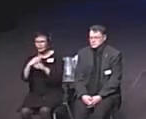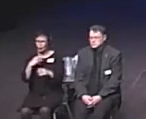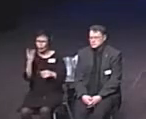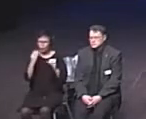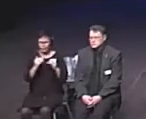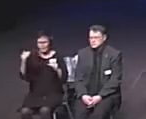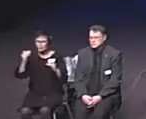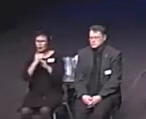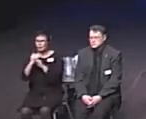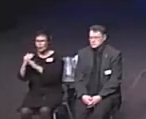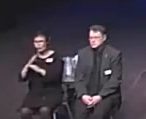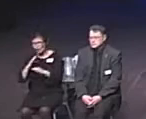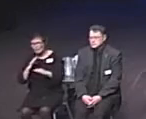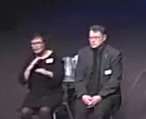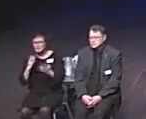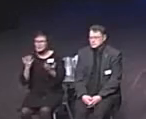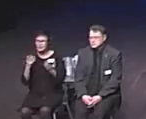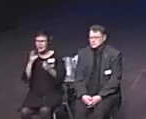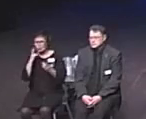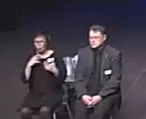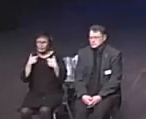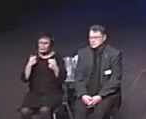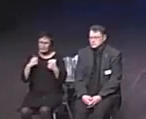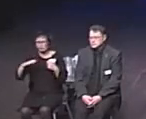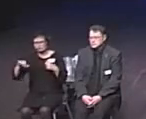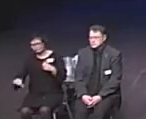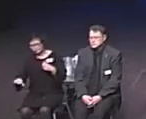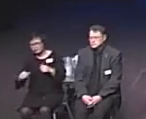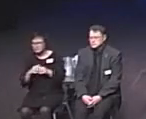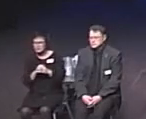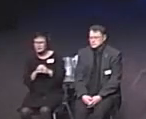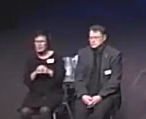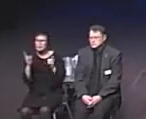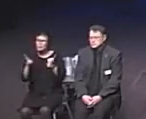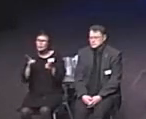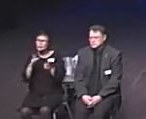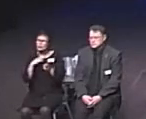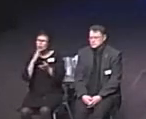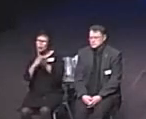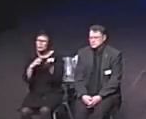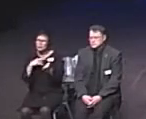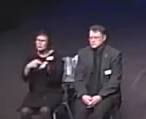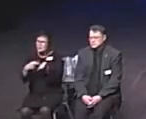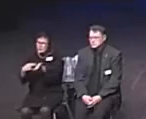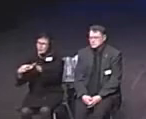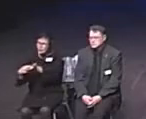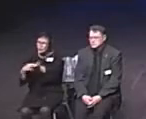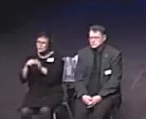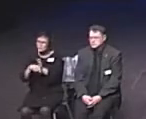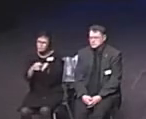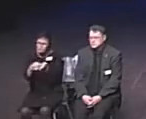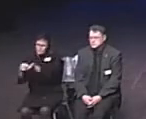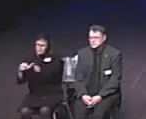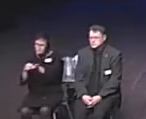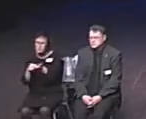levels of their interest shown, but also interviews, deep interviews, and